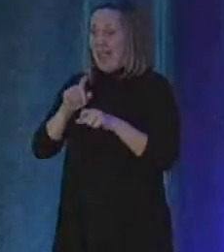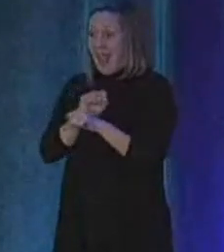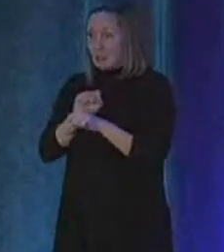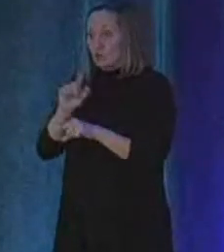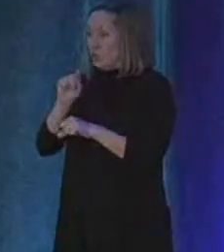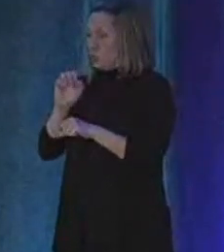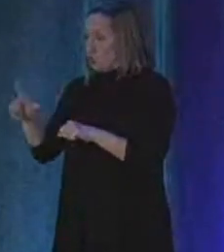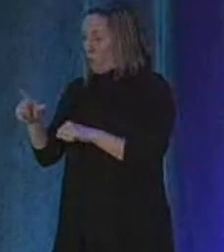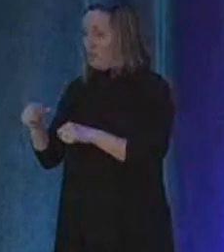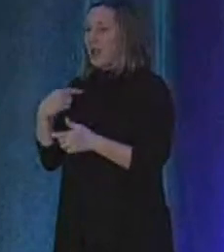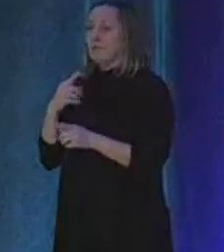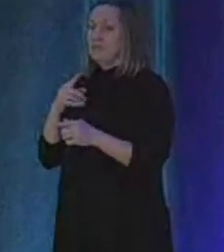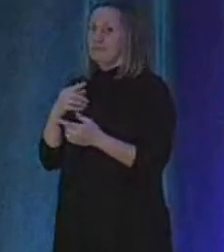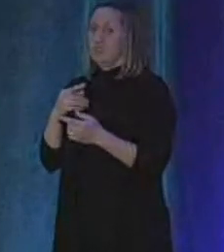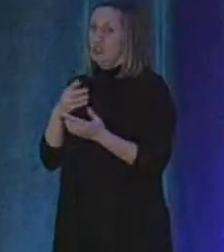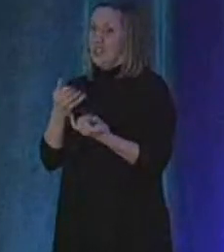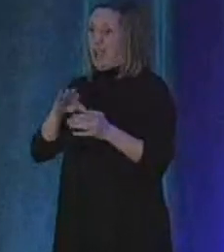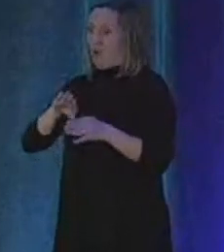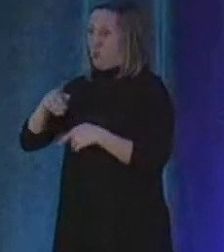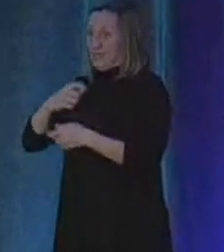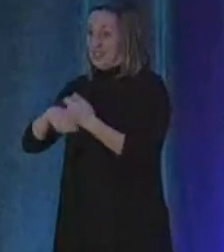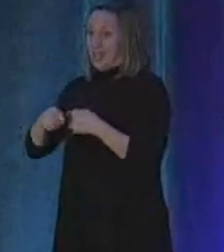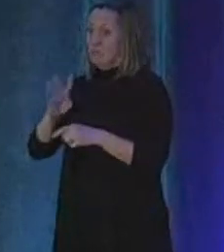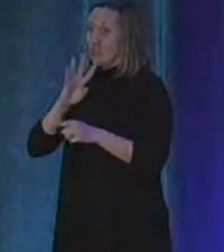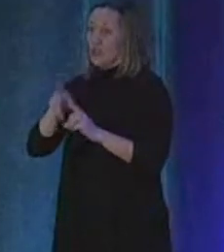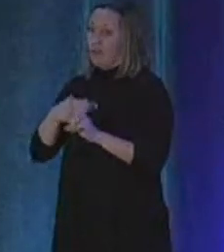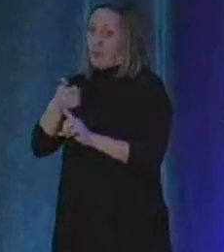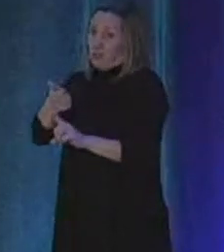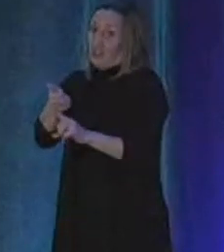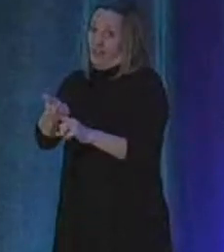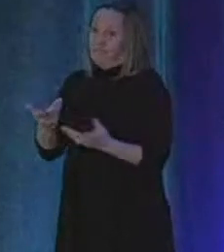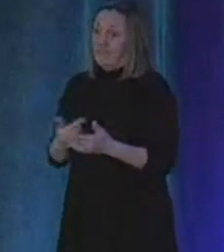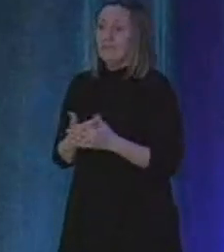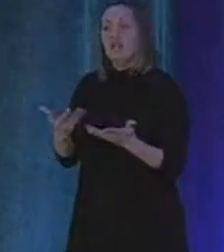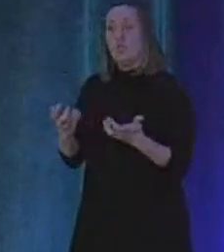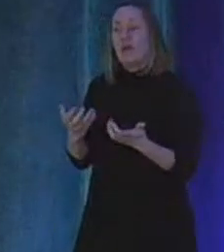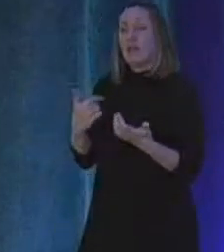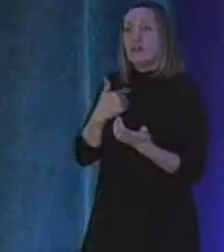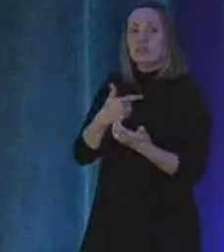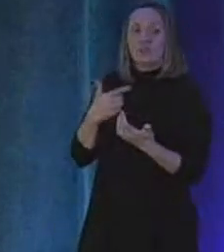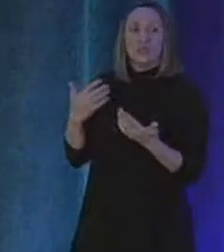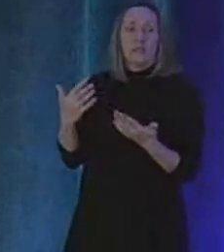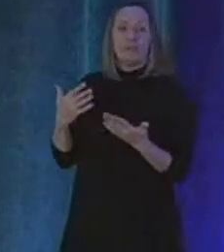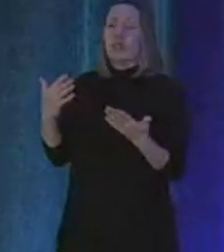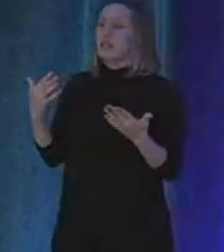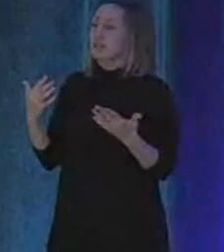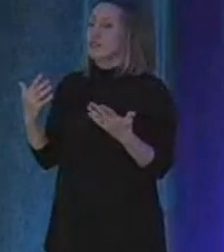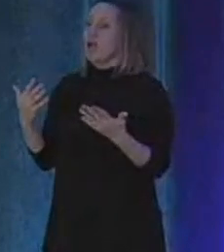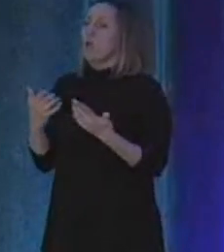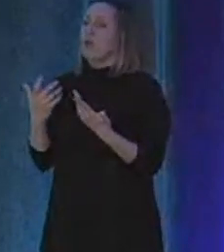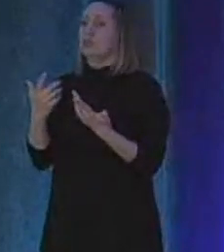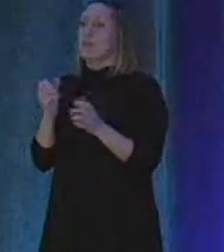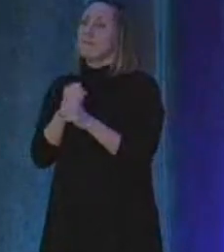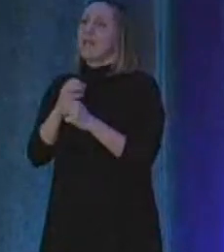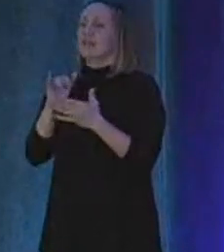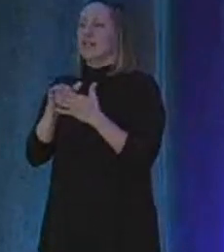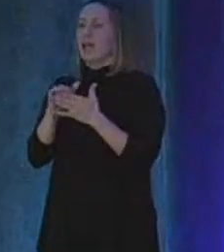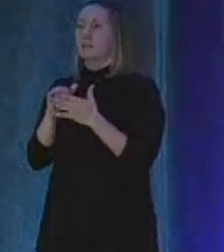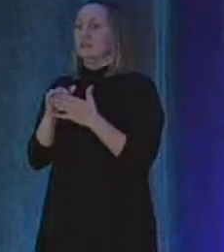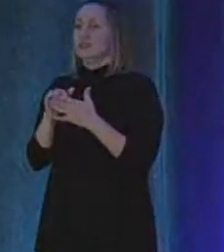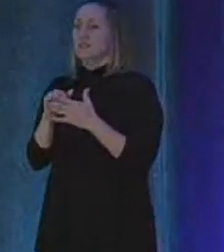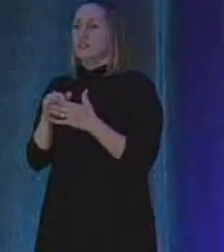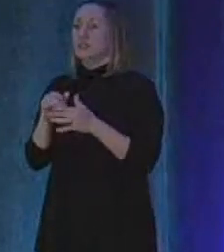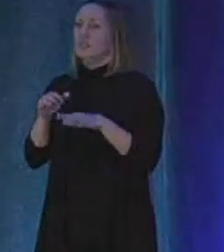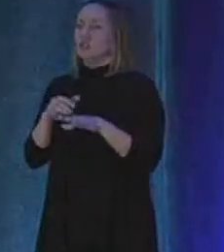I'm just talking about yourself. I just want us to take that underlying current and probably make it into an overarching theme.